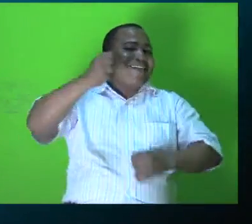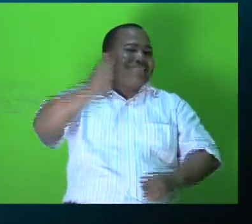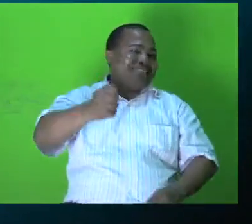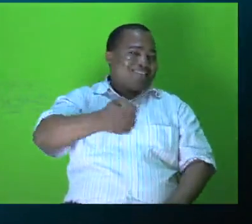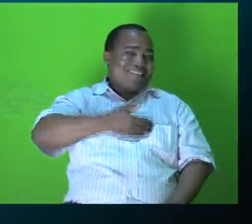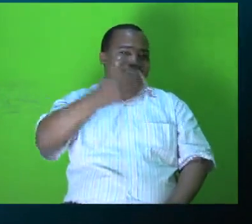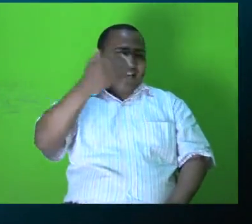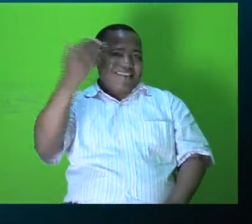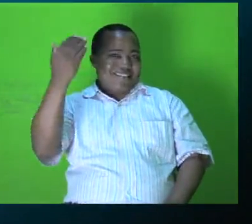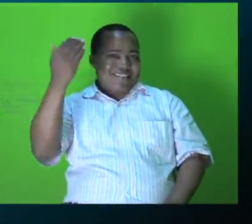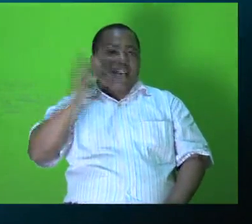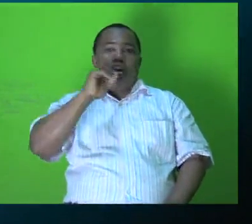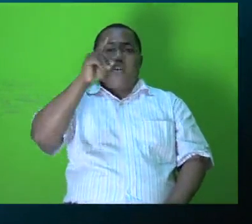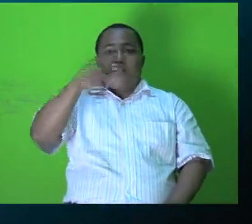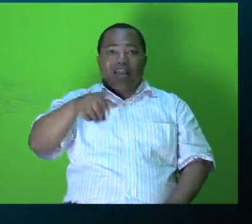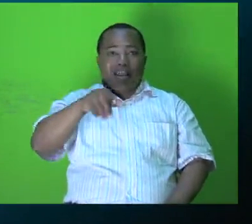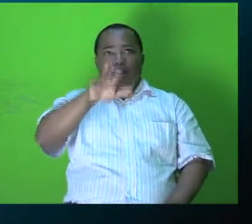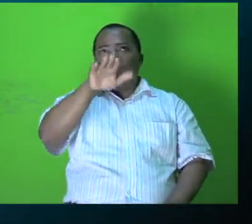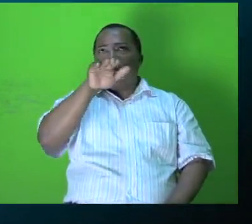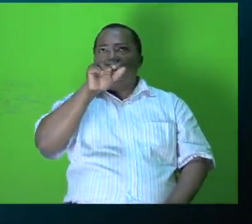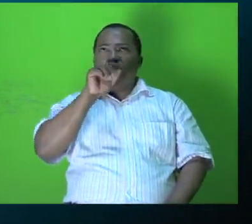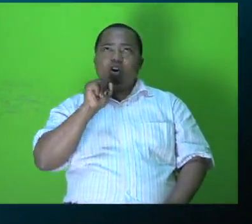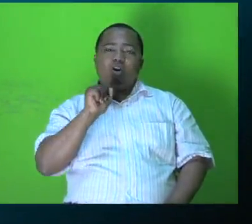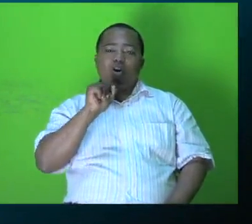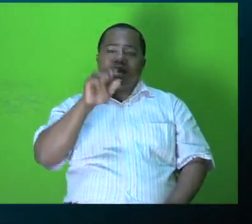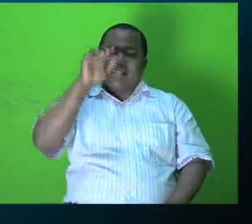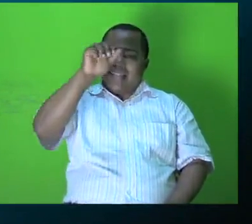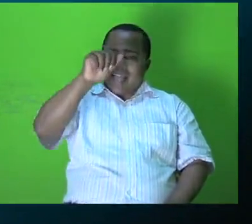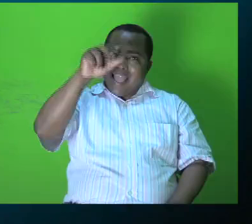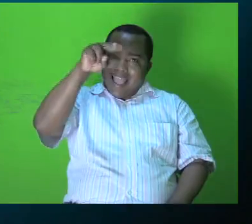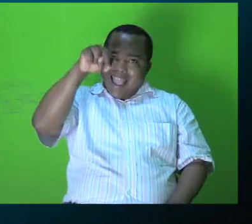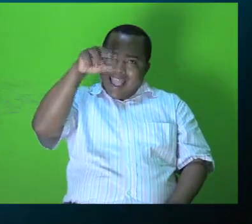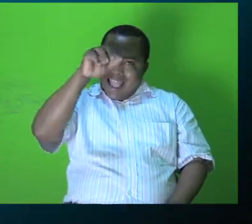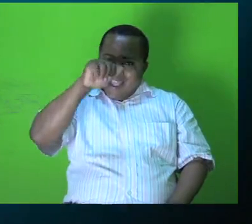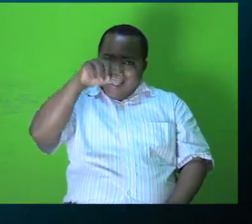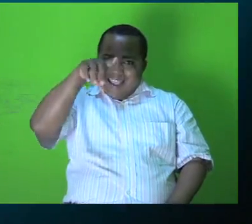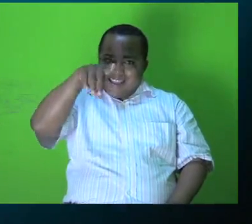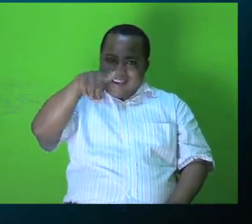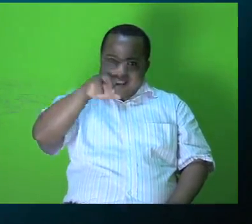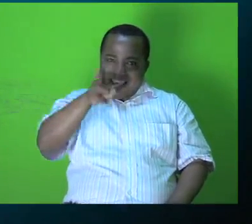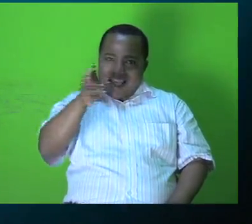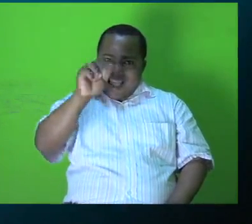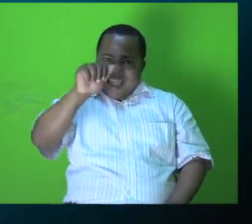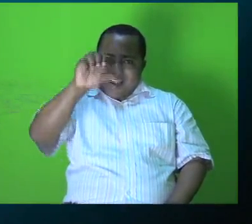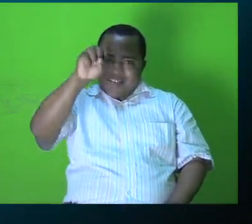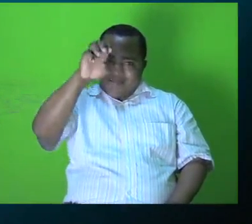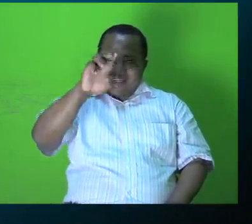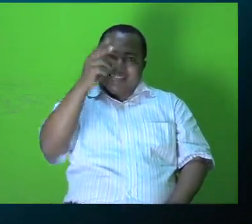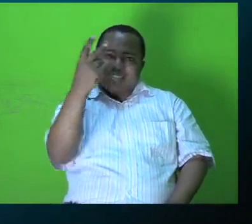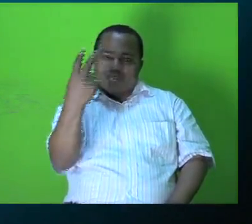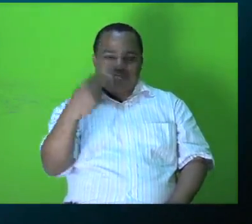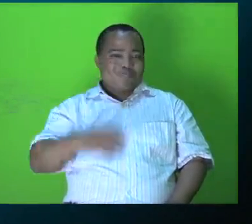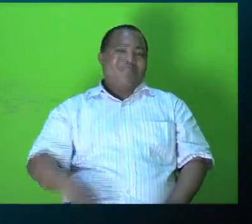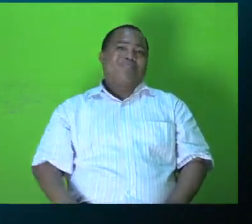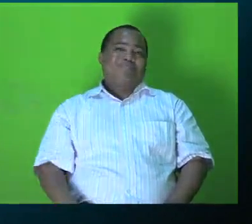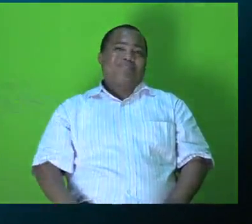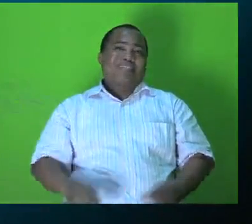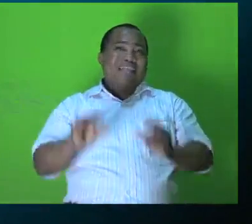stage, which we call anaphase II. The